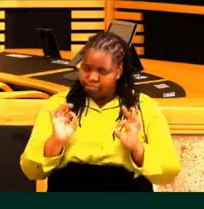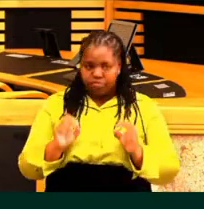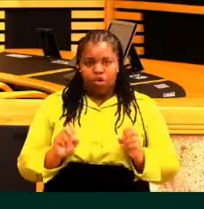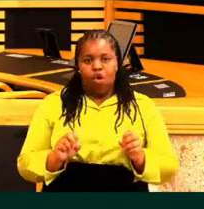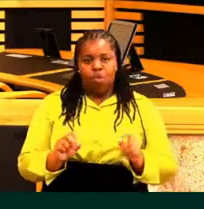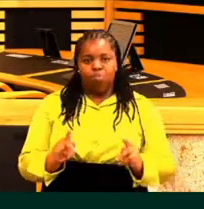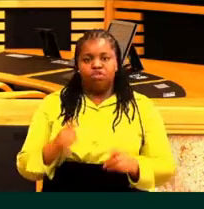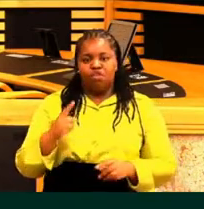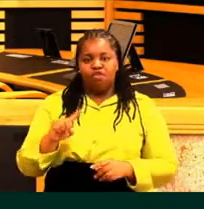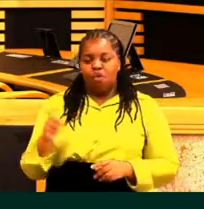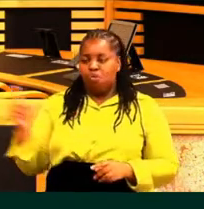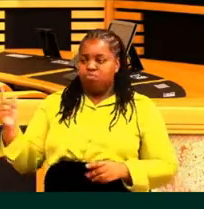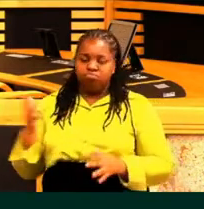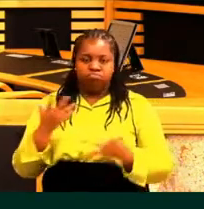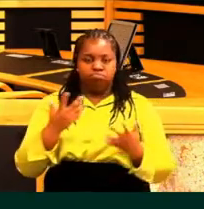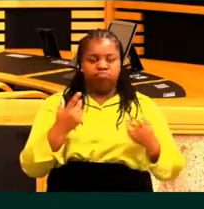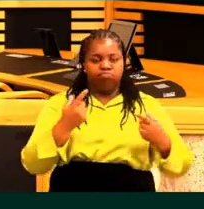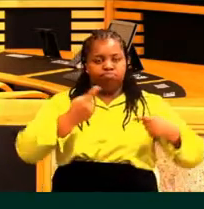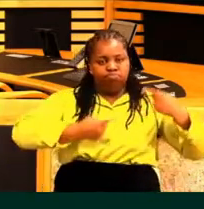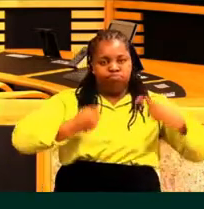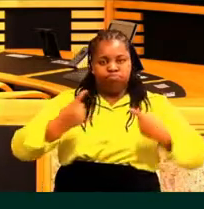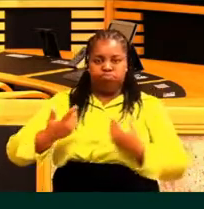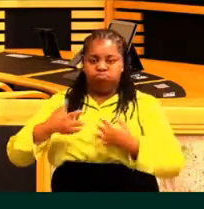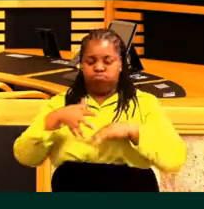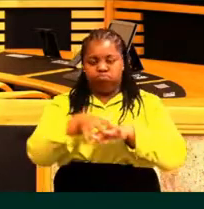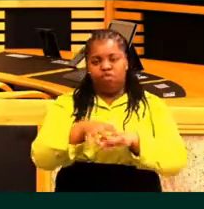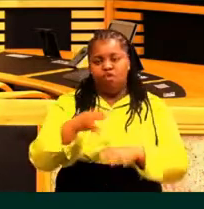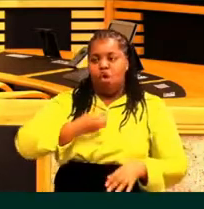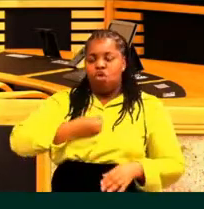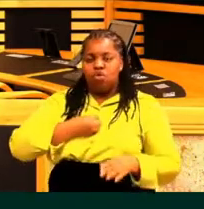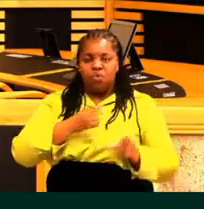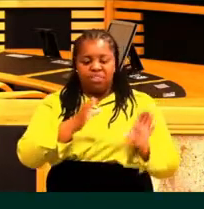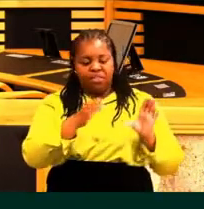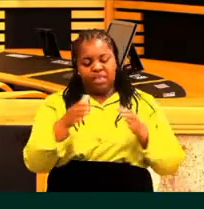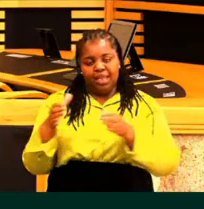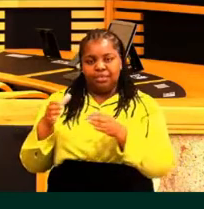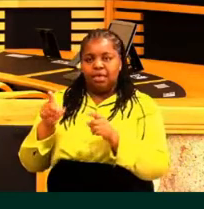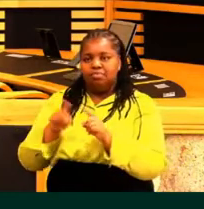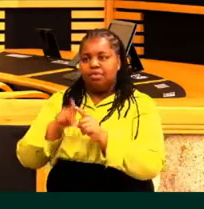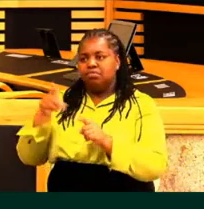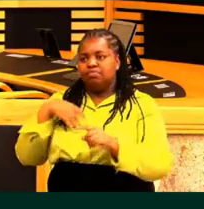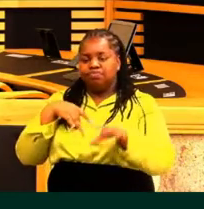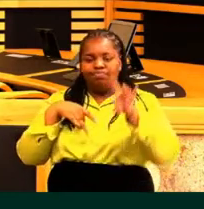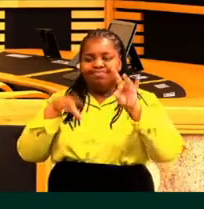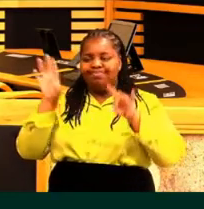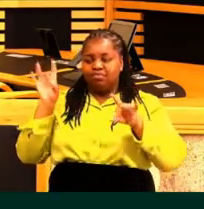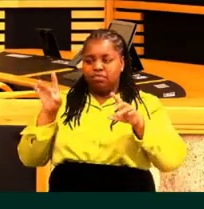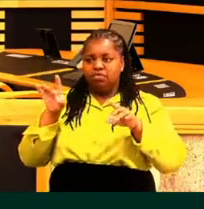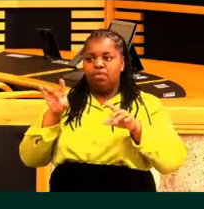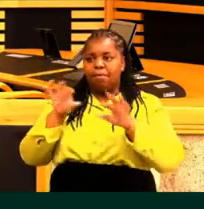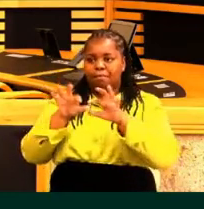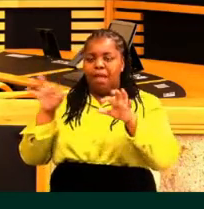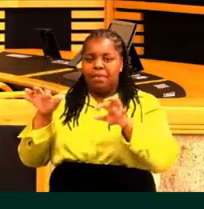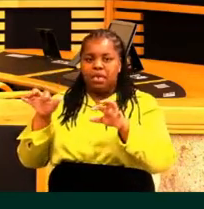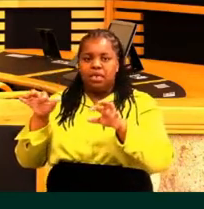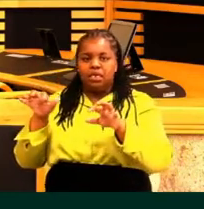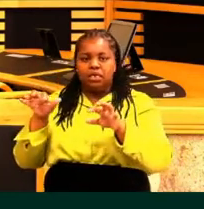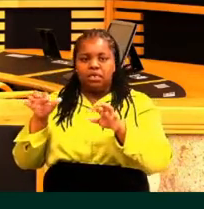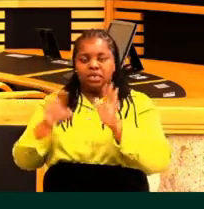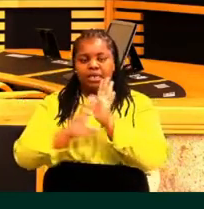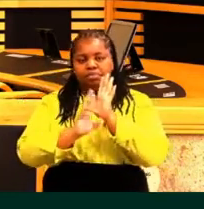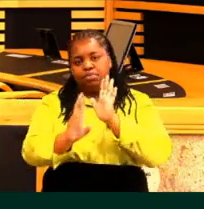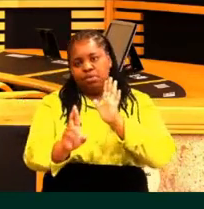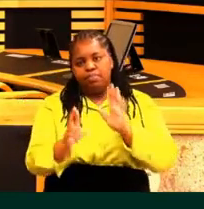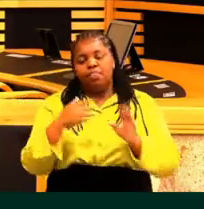opportunity for the interaction of Youth sector with elected public Representatives to provide